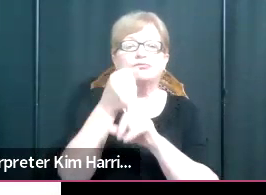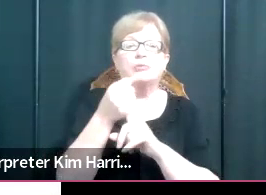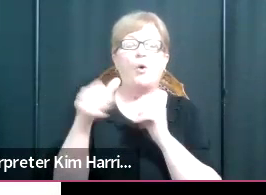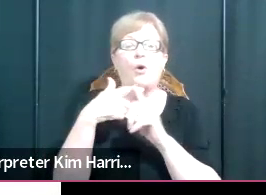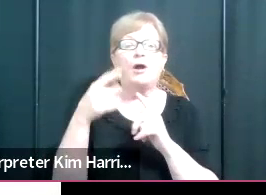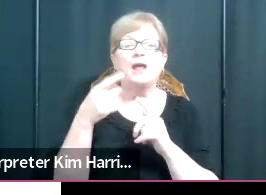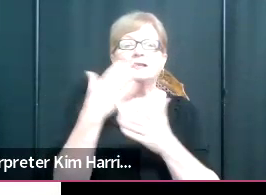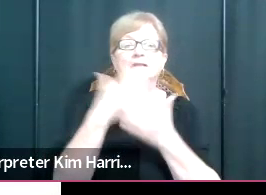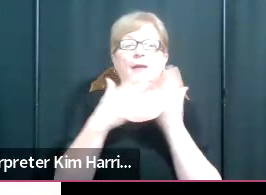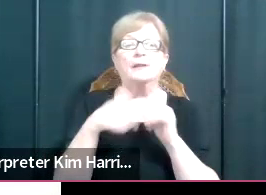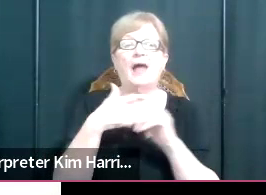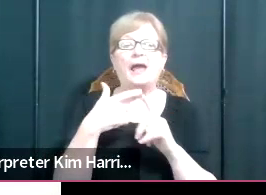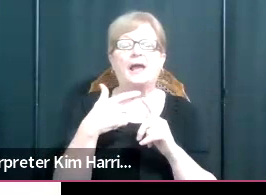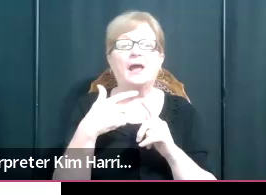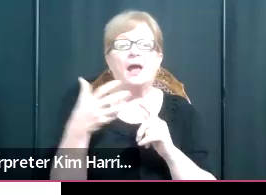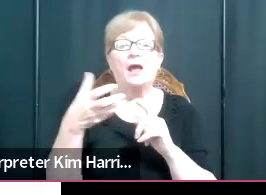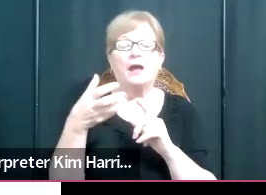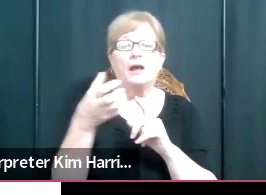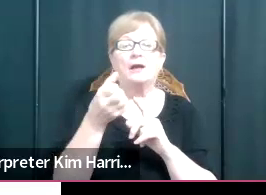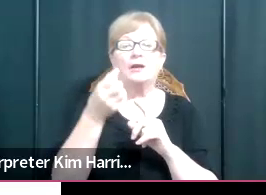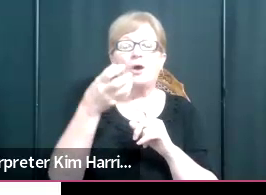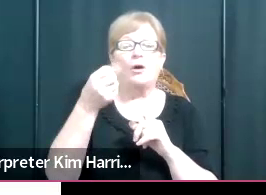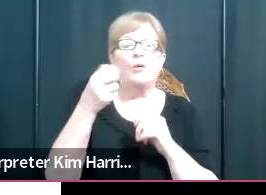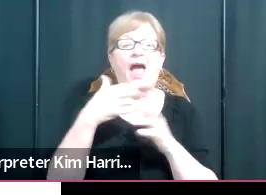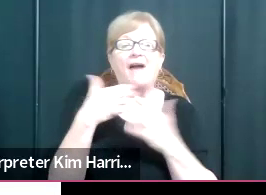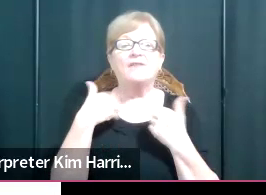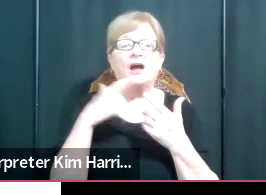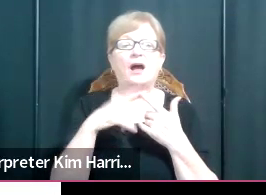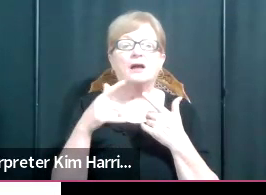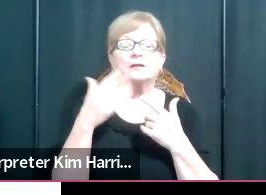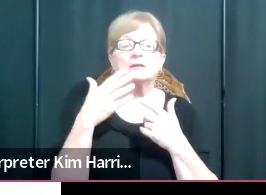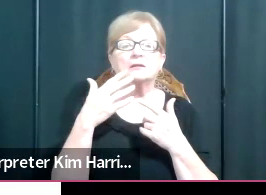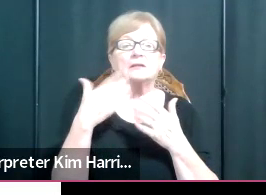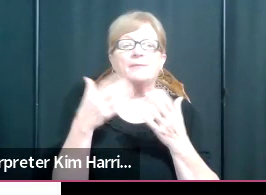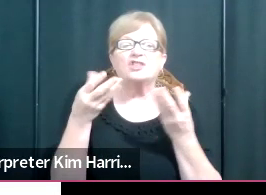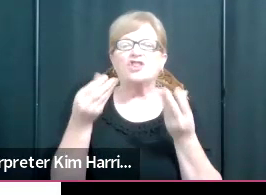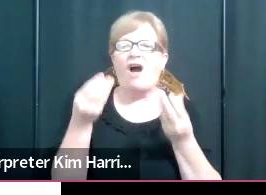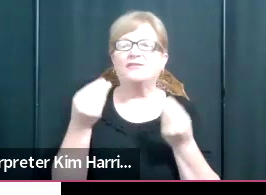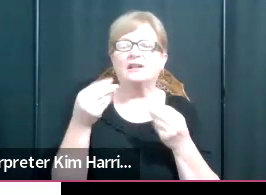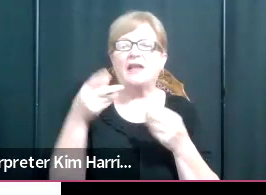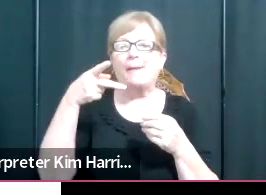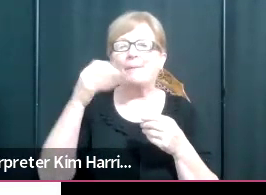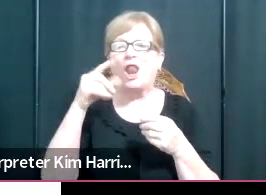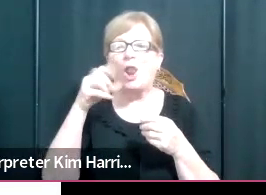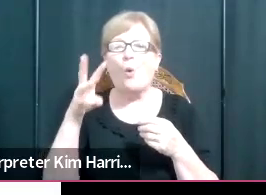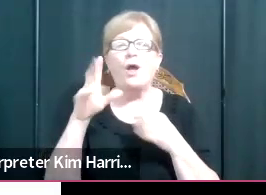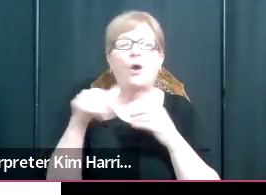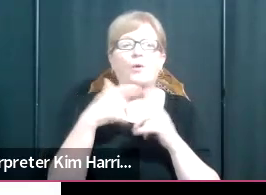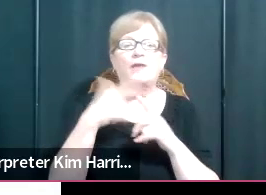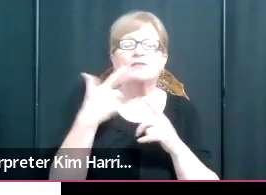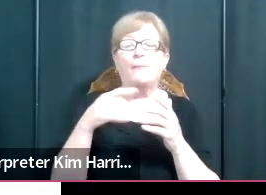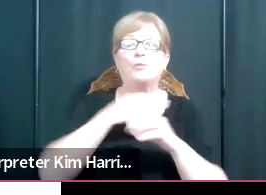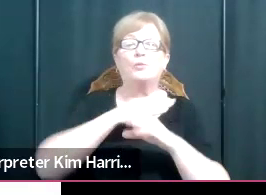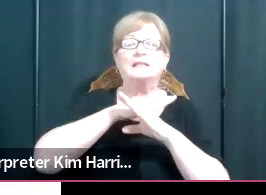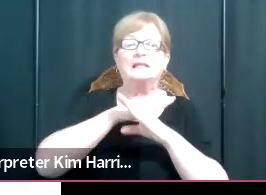like a pillow switch, so softer material. We also have some that are water resistant as well.